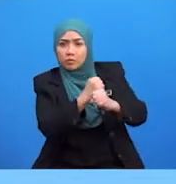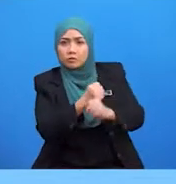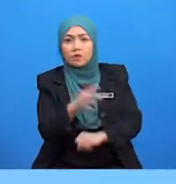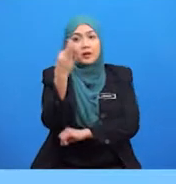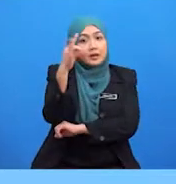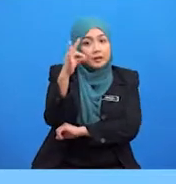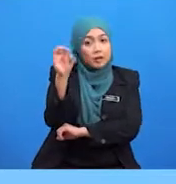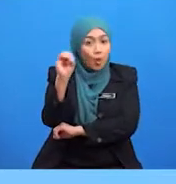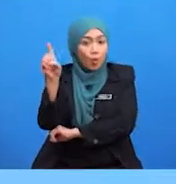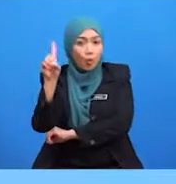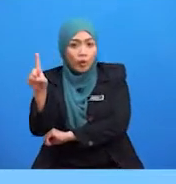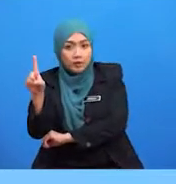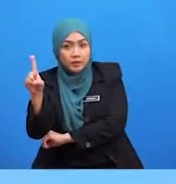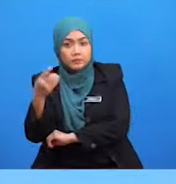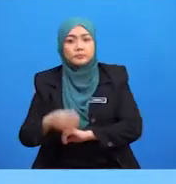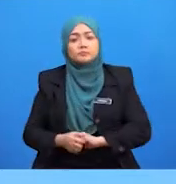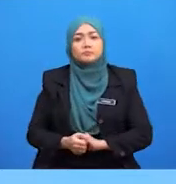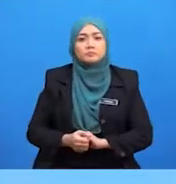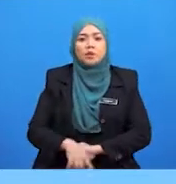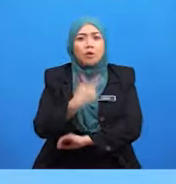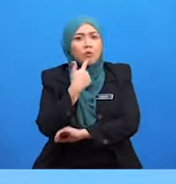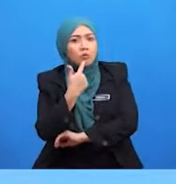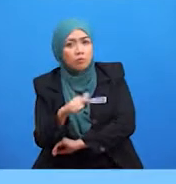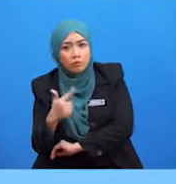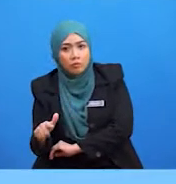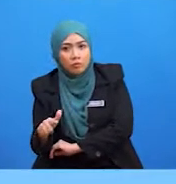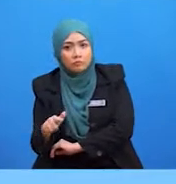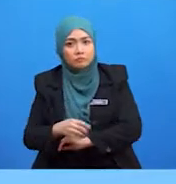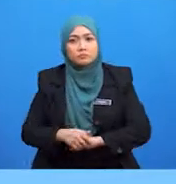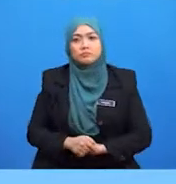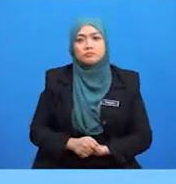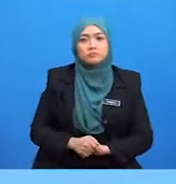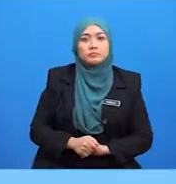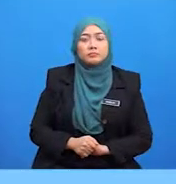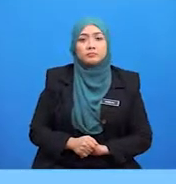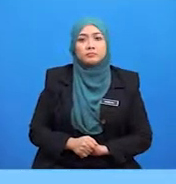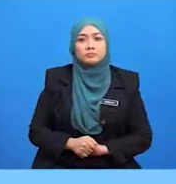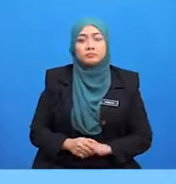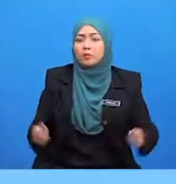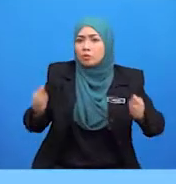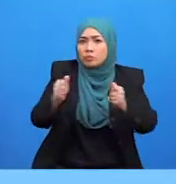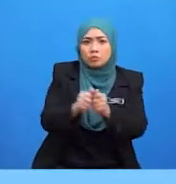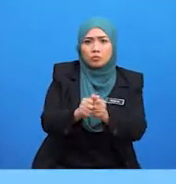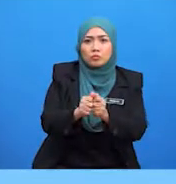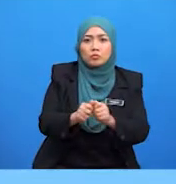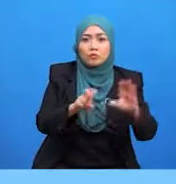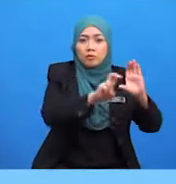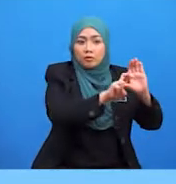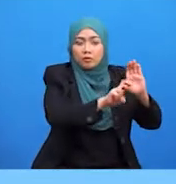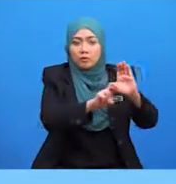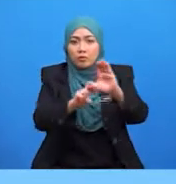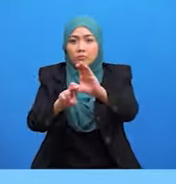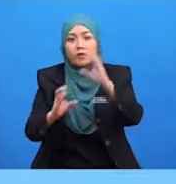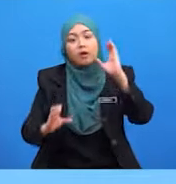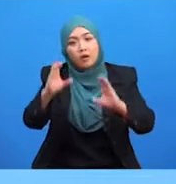this point, it is the oldest electric elevated railway with hanging cars. Can